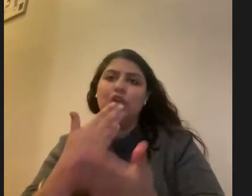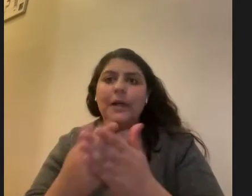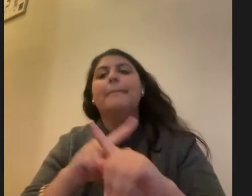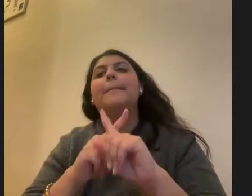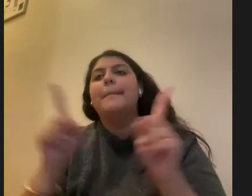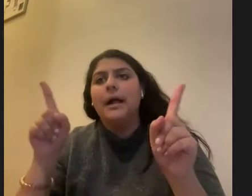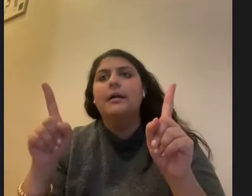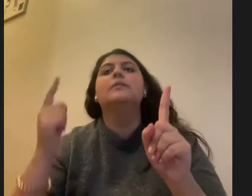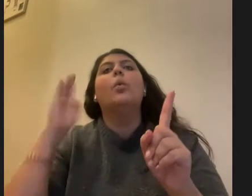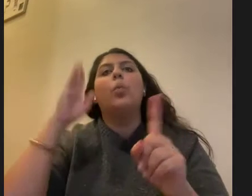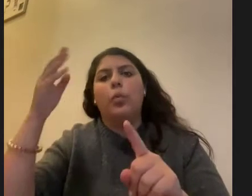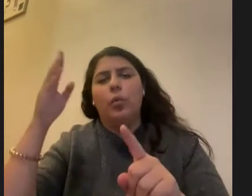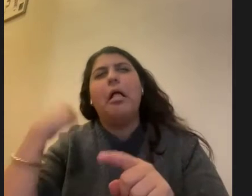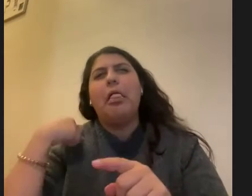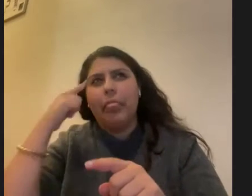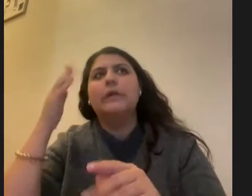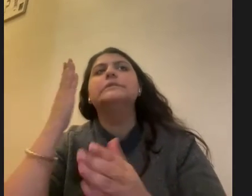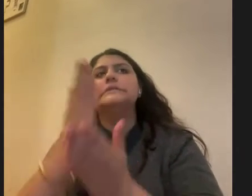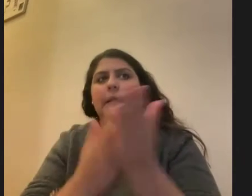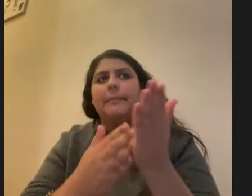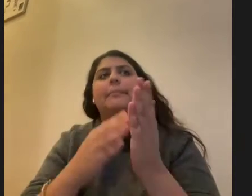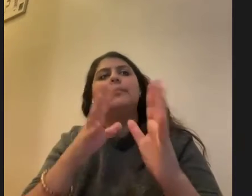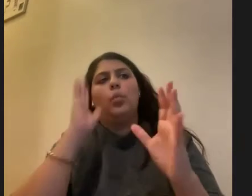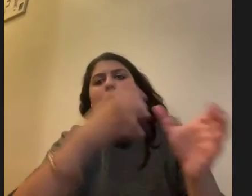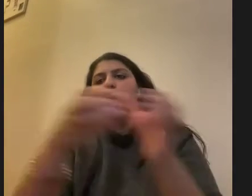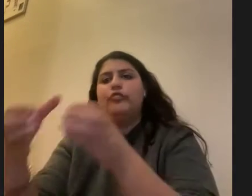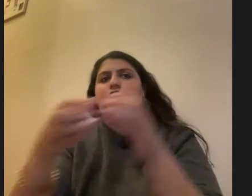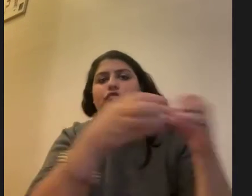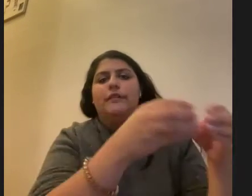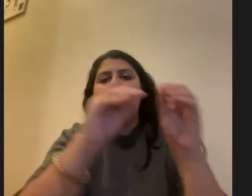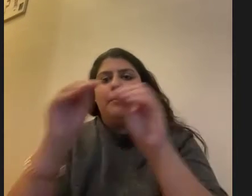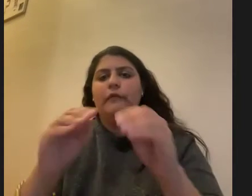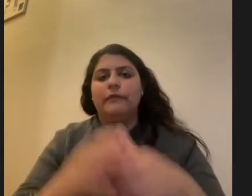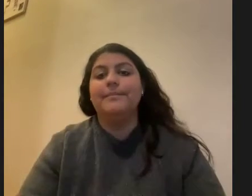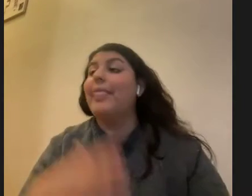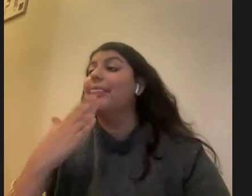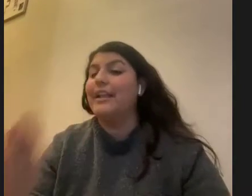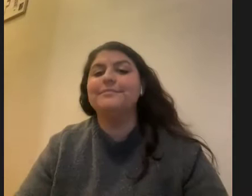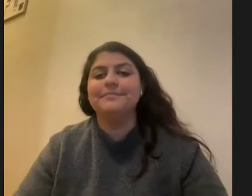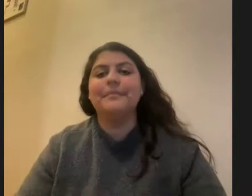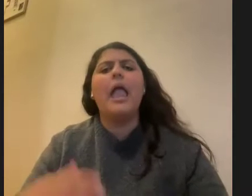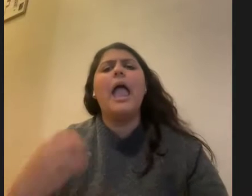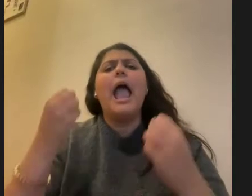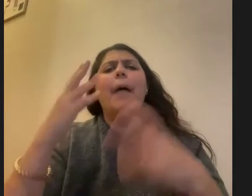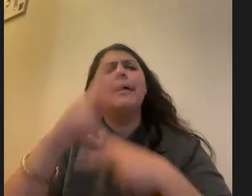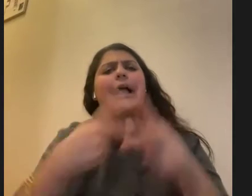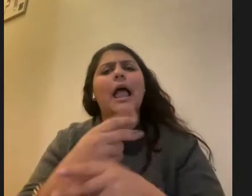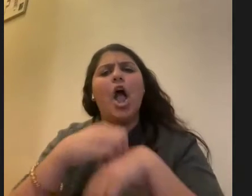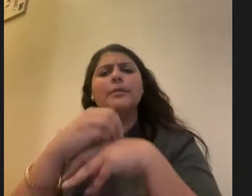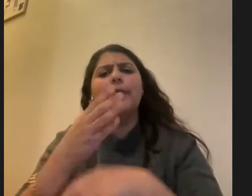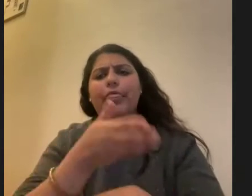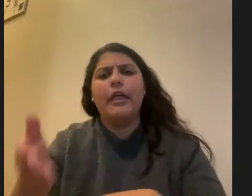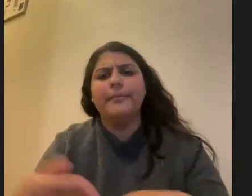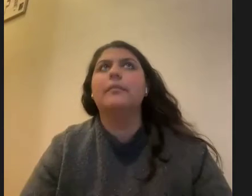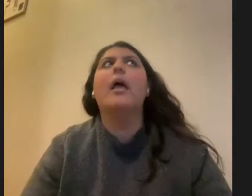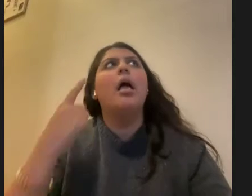just see species population shift. Sweet. Thank you. Here's a quick one. How many types of octopuses are there? There's